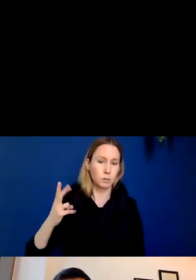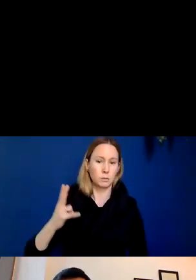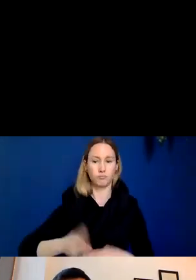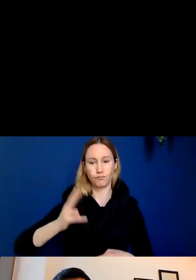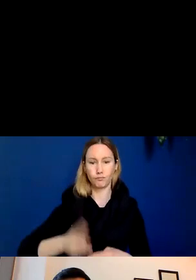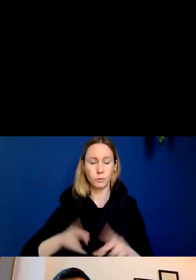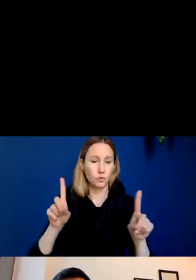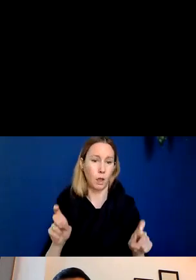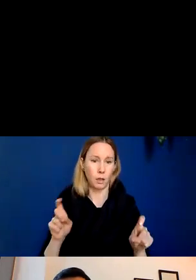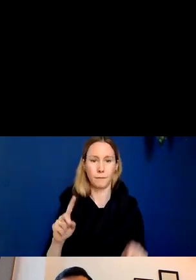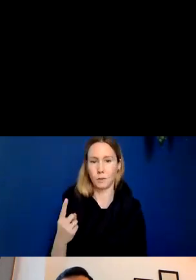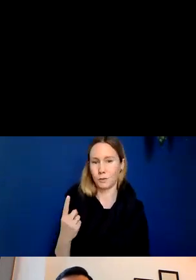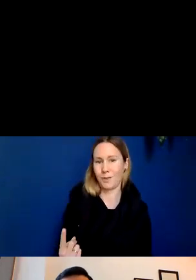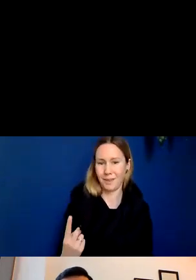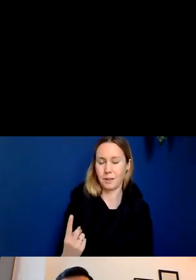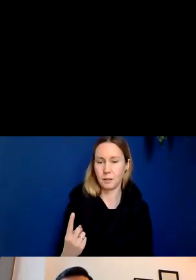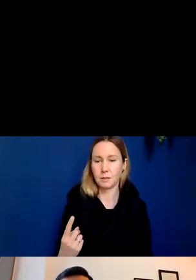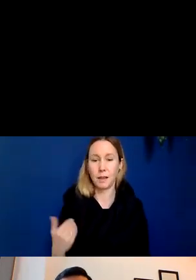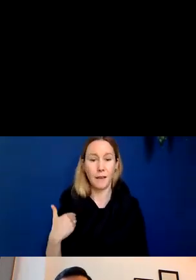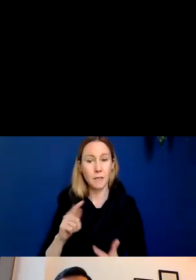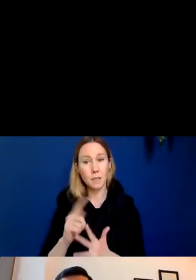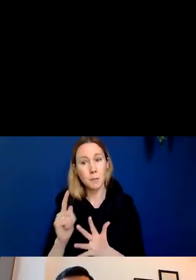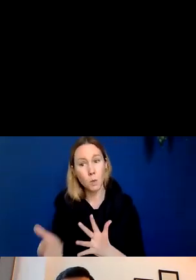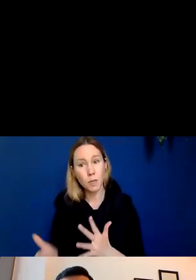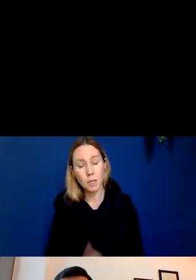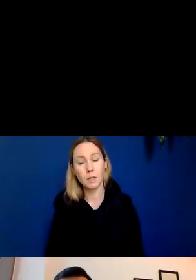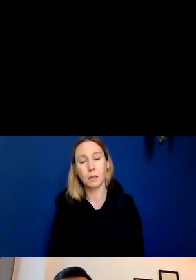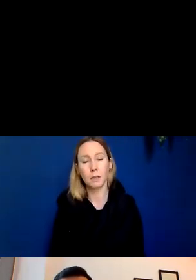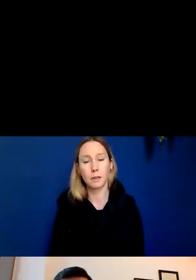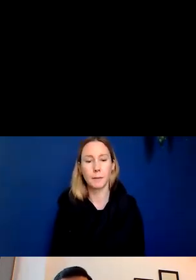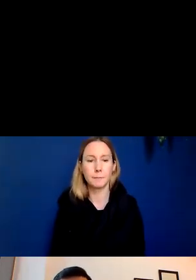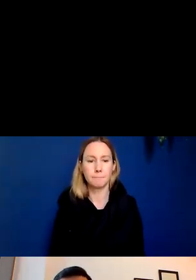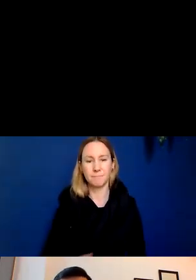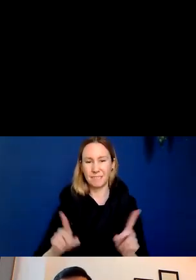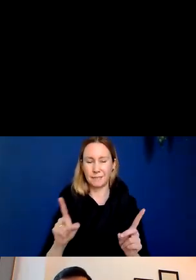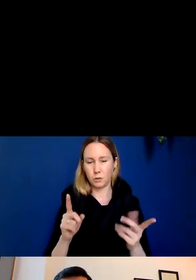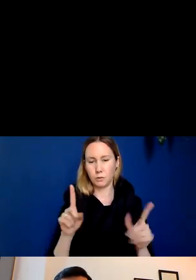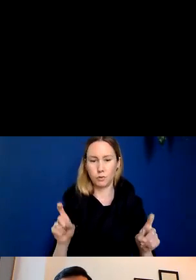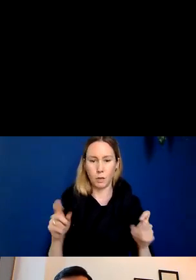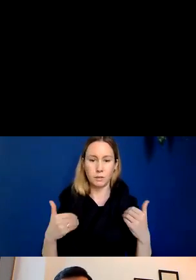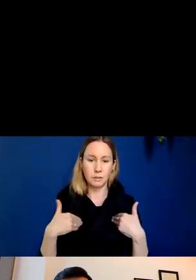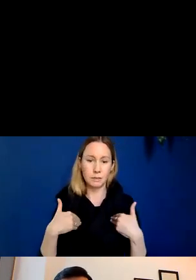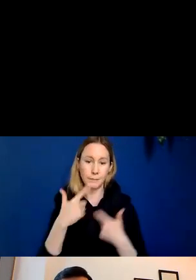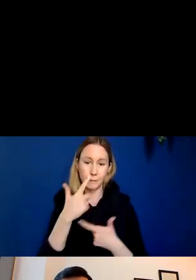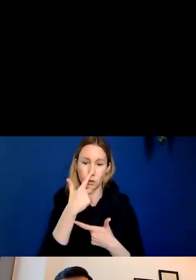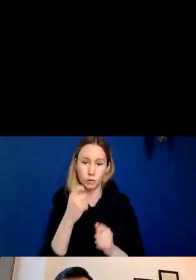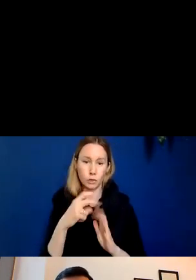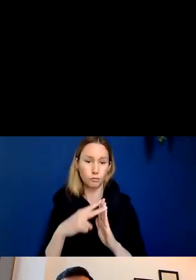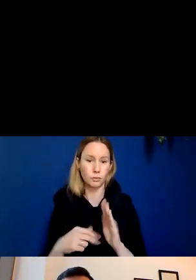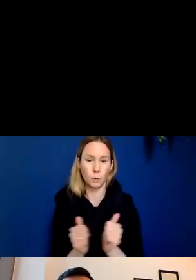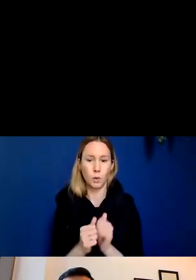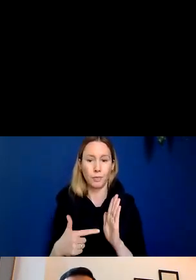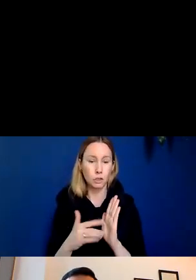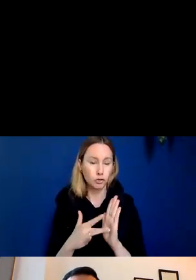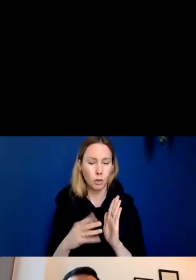1 trial in anti-amyloid therapy. There have been subsequent phase 2 trials that have had interesting readouts using this drug and